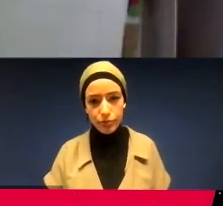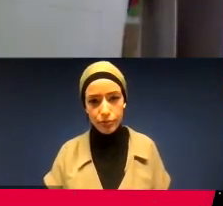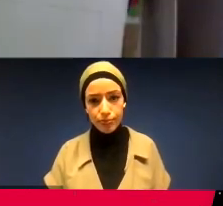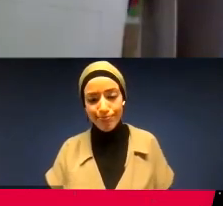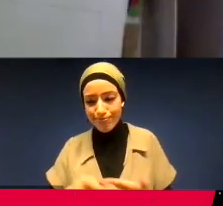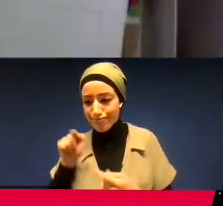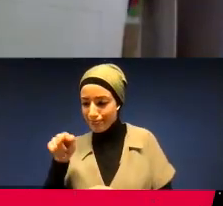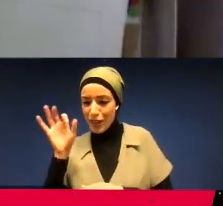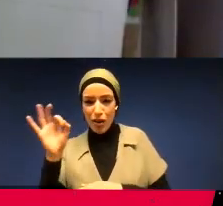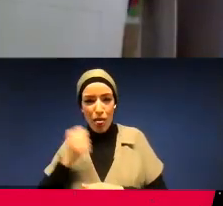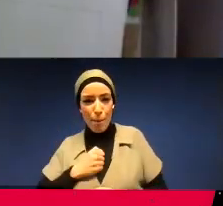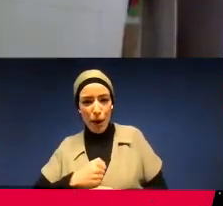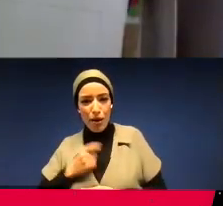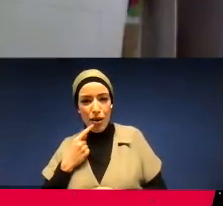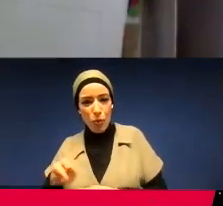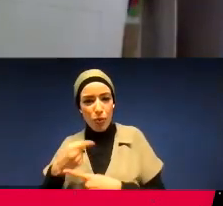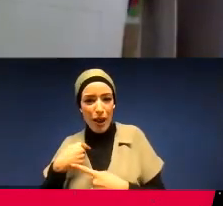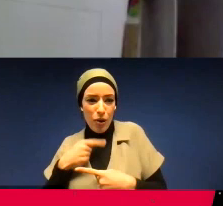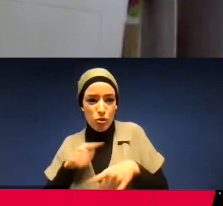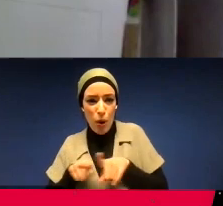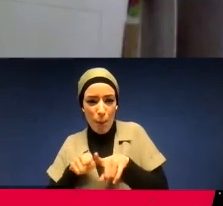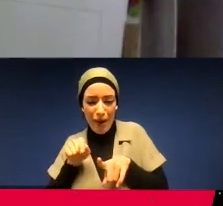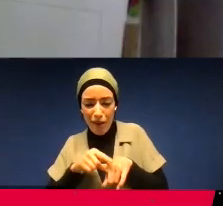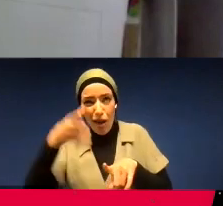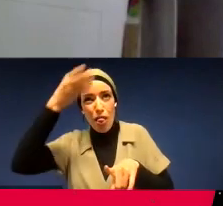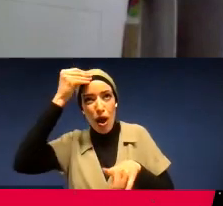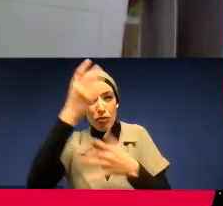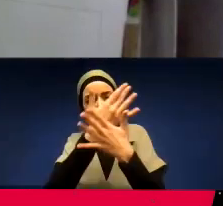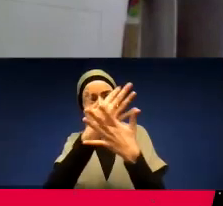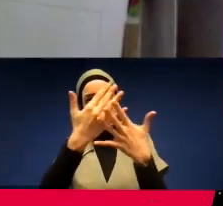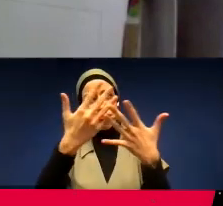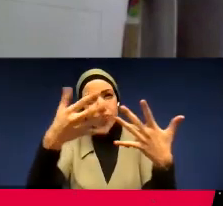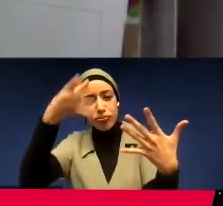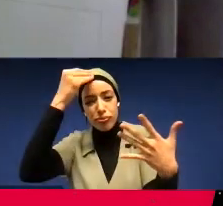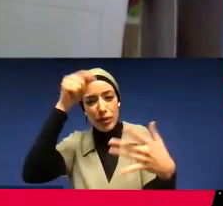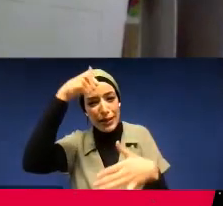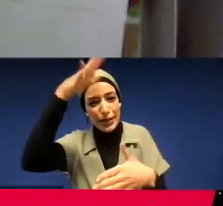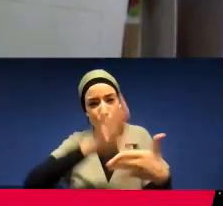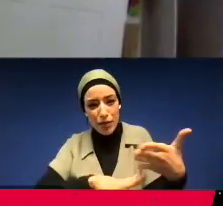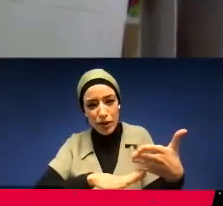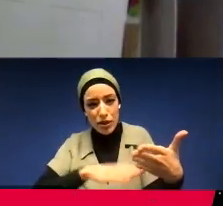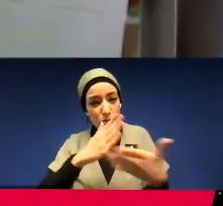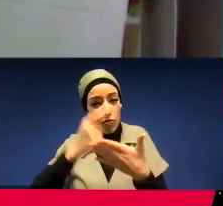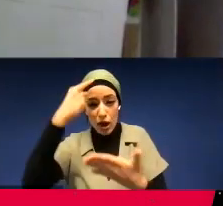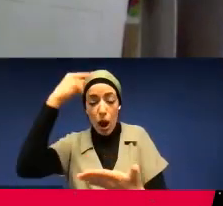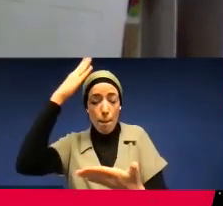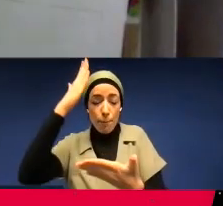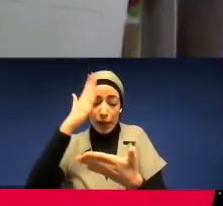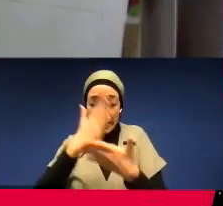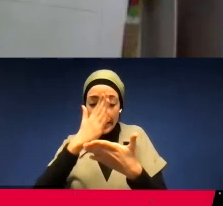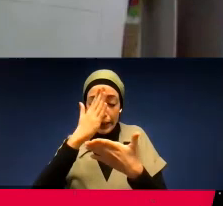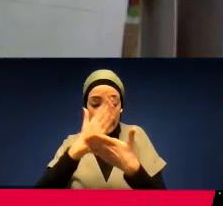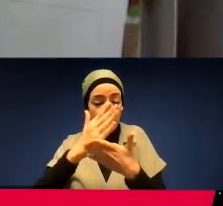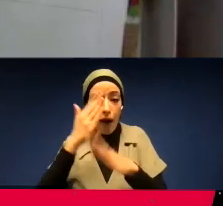so many lessons, and those lessons could have direct impact. And I am a believer in direct action. And I think a lot of what